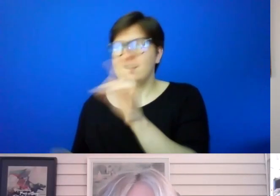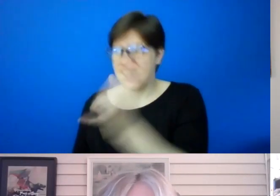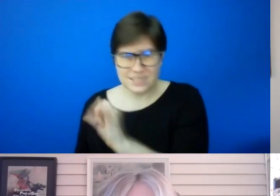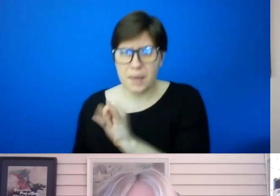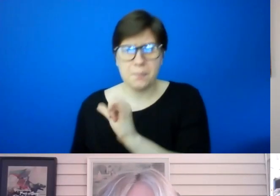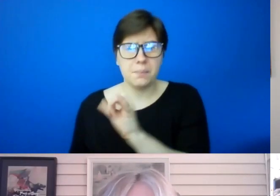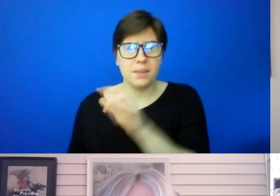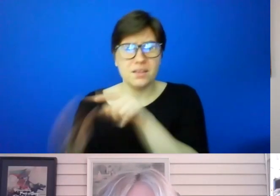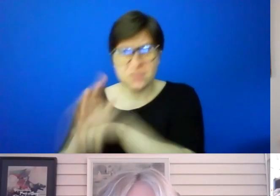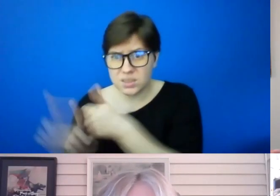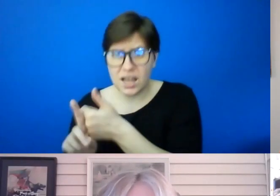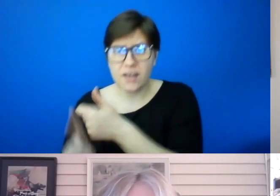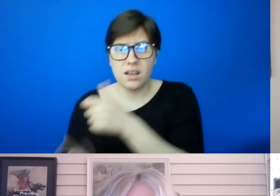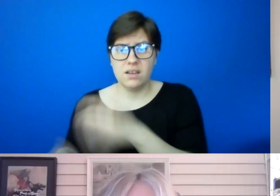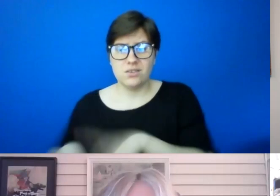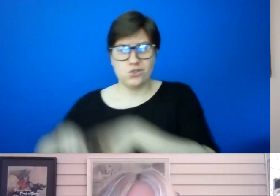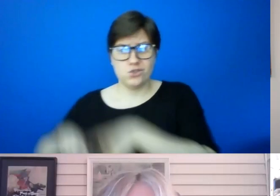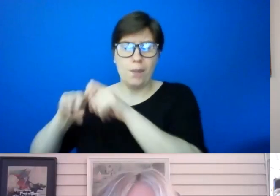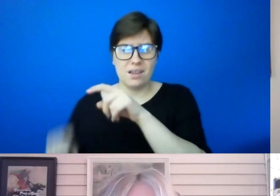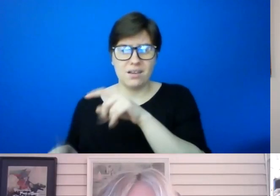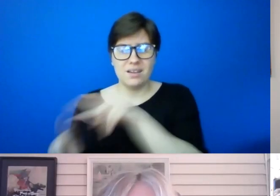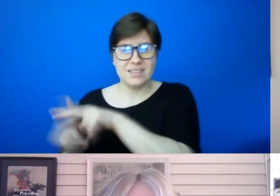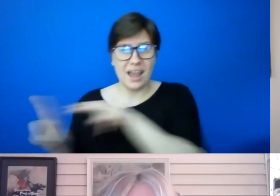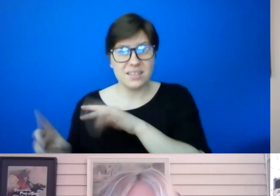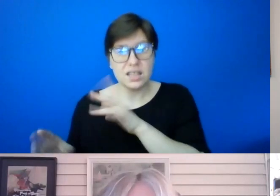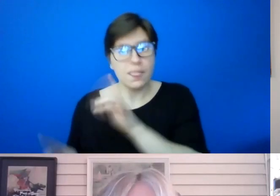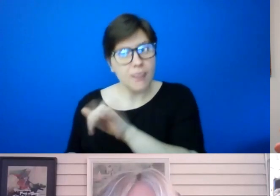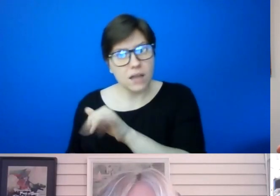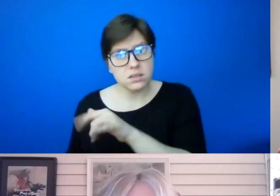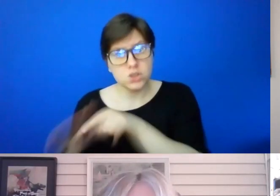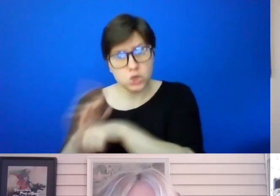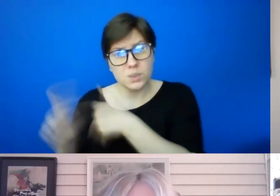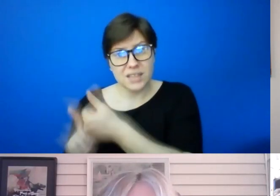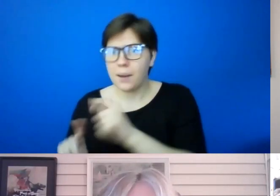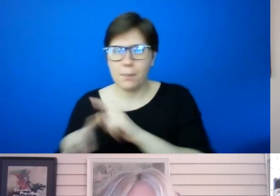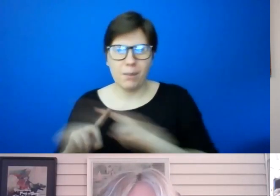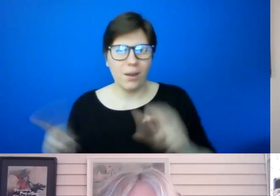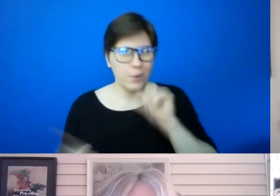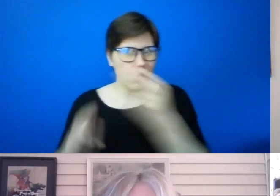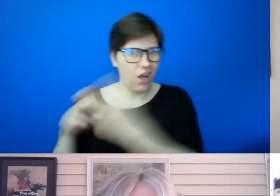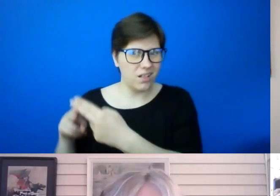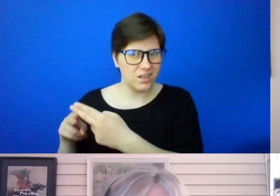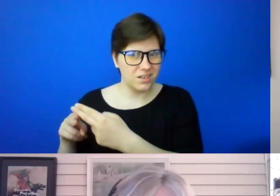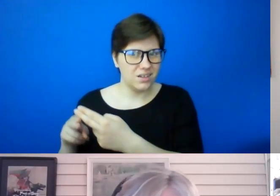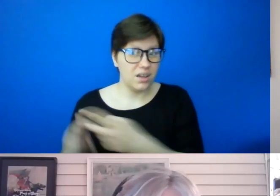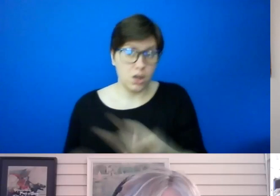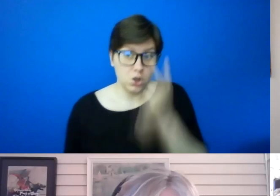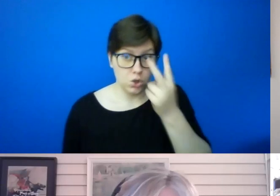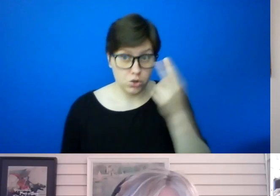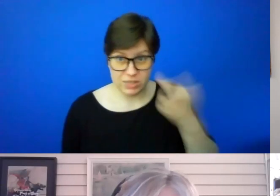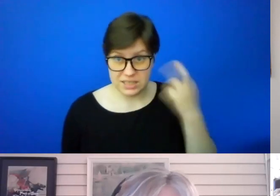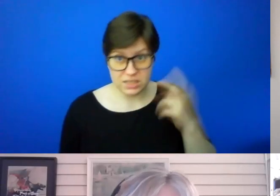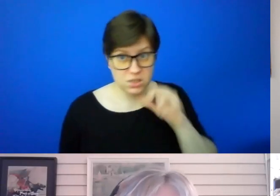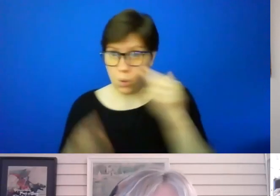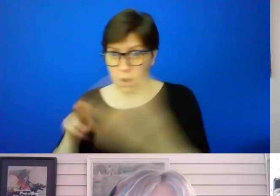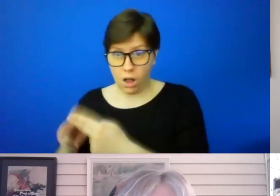So is stopping dialysis. We don't call any of that suicide when patients make those decisions. And there's two reasons why we don't call any of